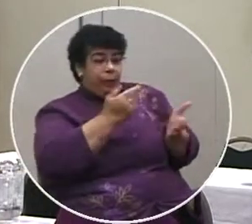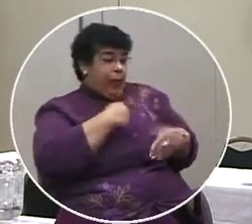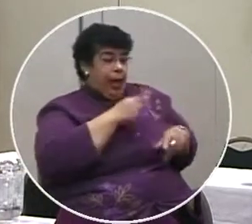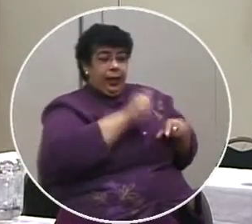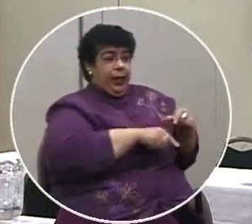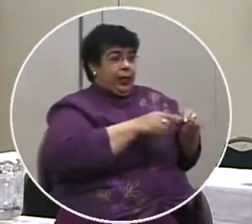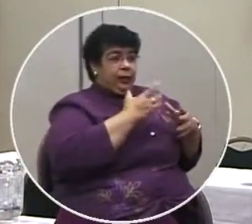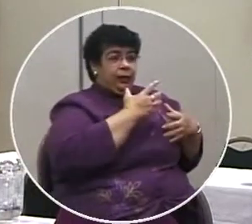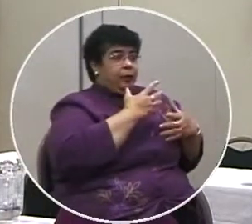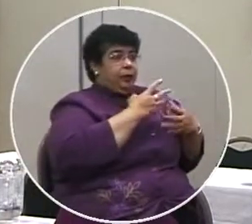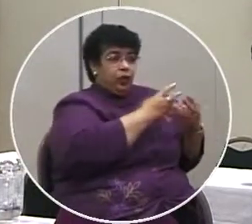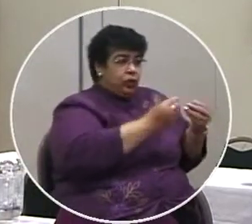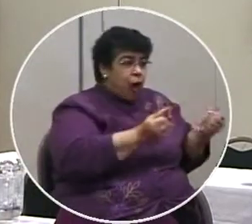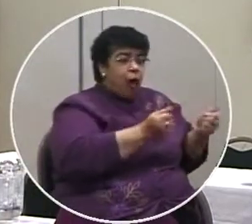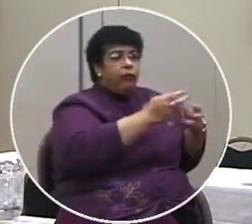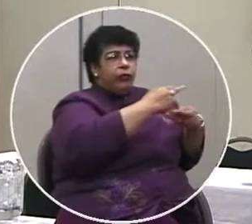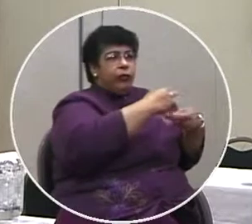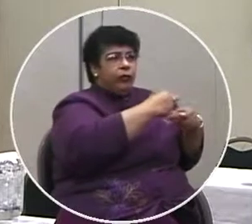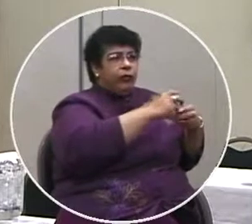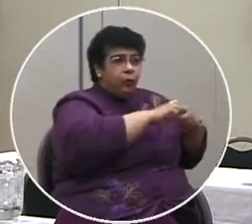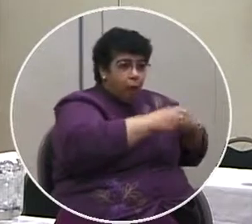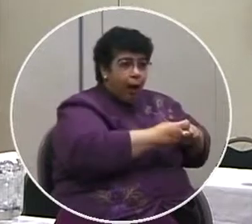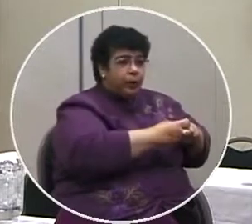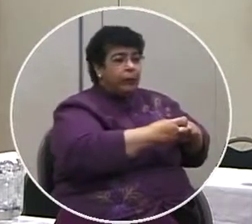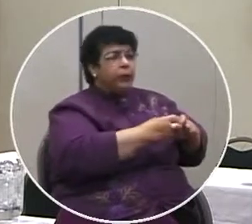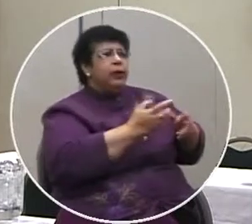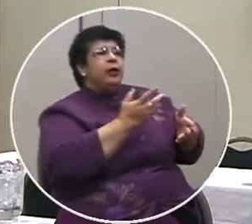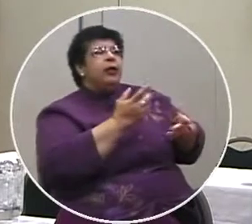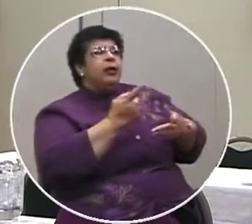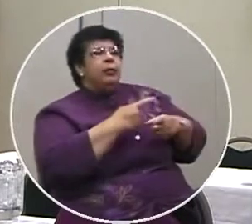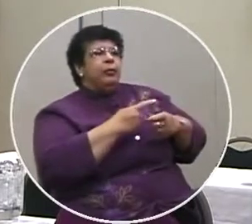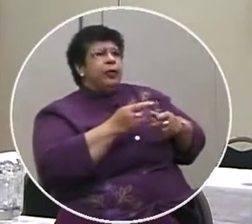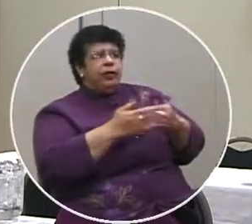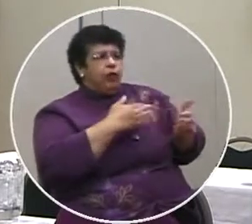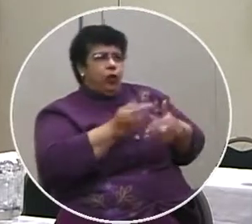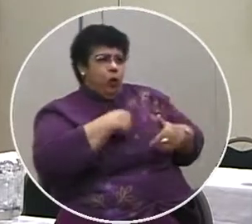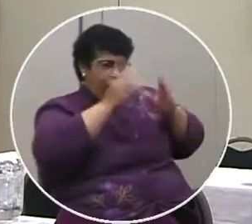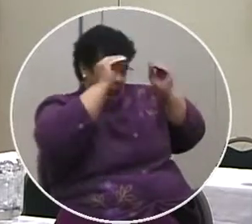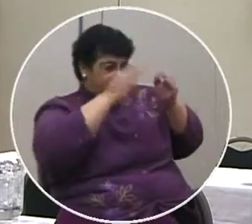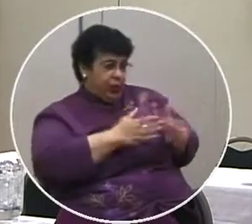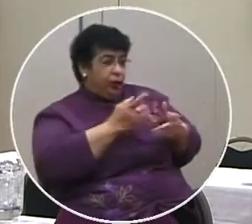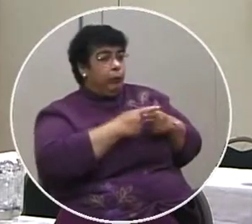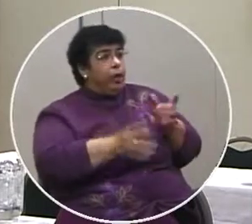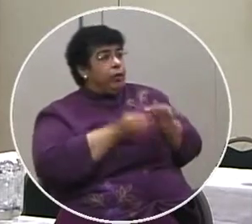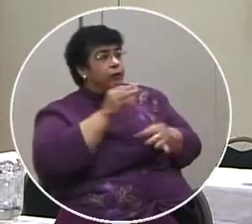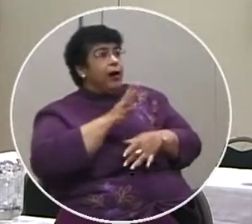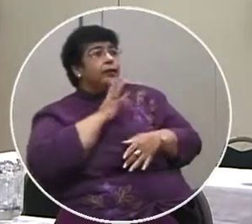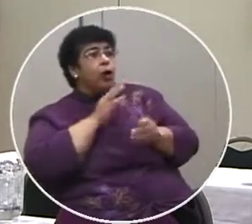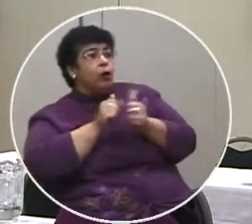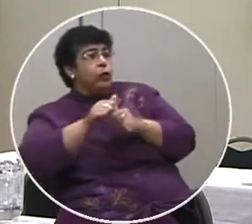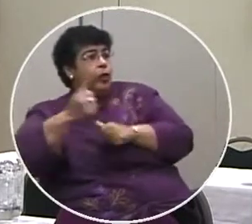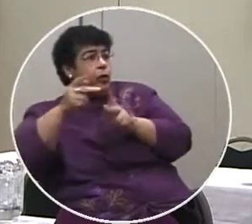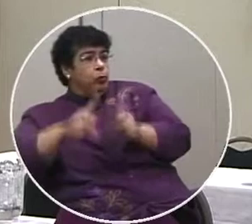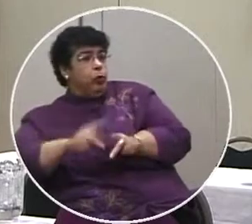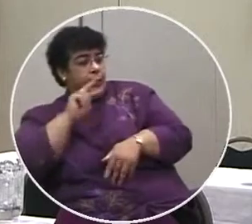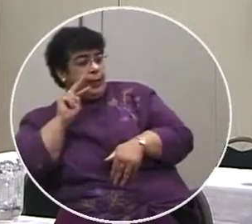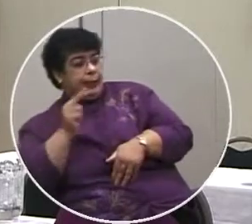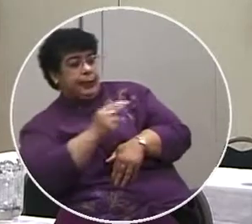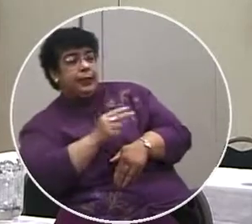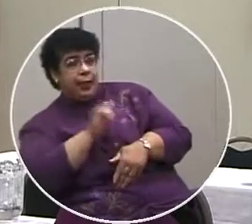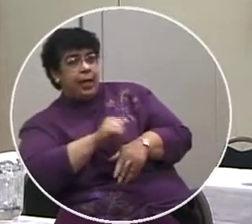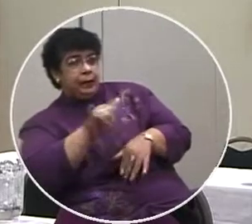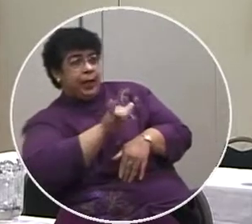have the skills, the knowledge, the desire to do that. I may need you to step in with me and say, Dale, here's what I see.